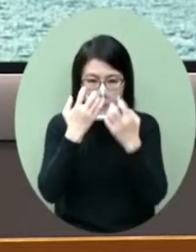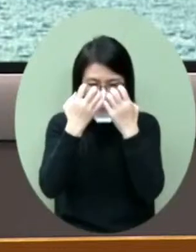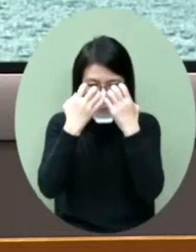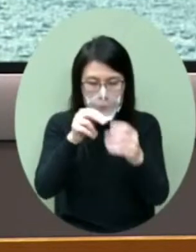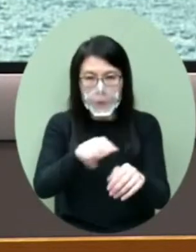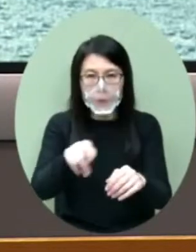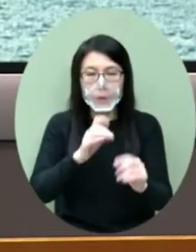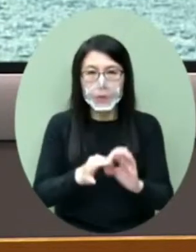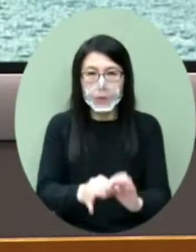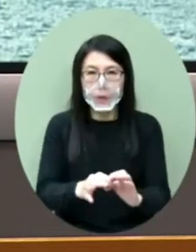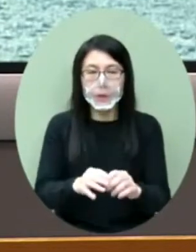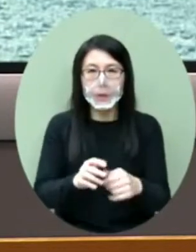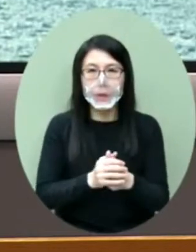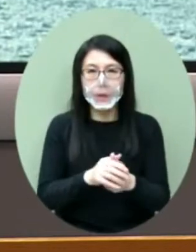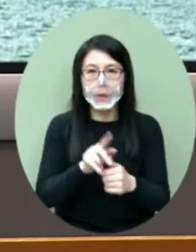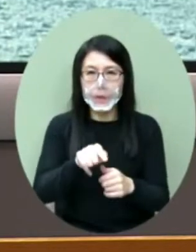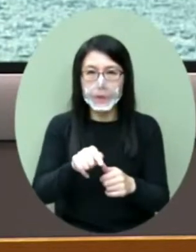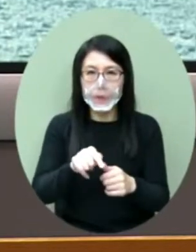Kong U